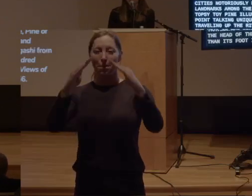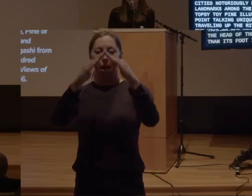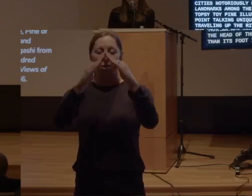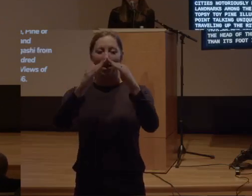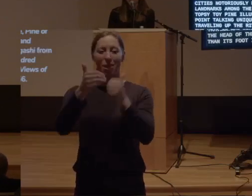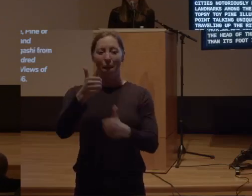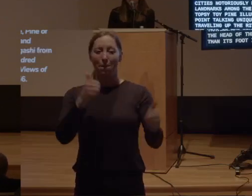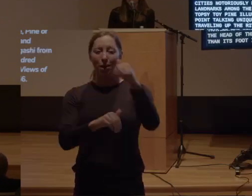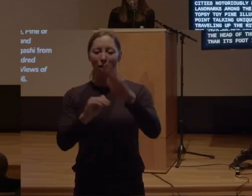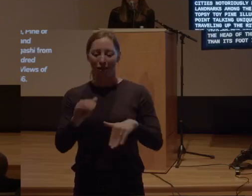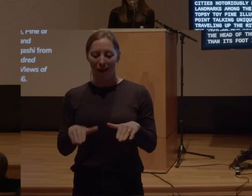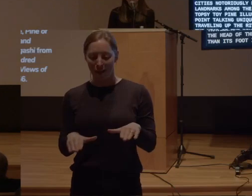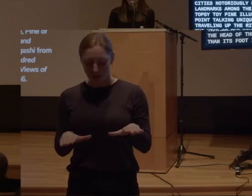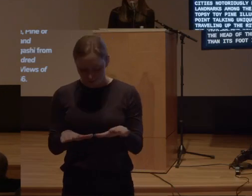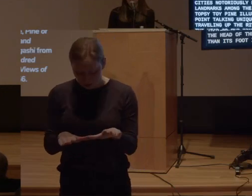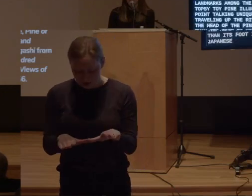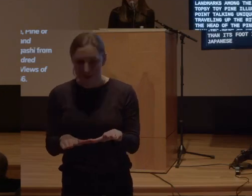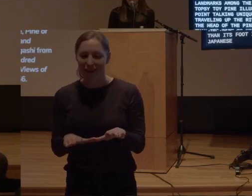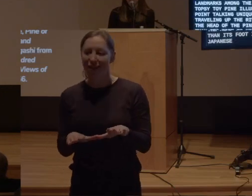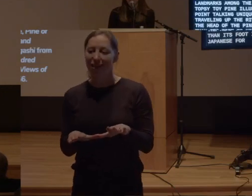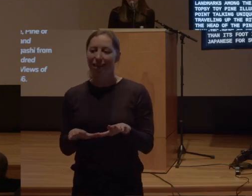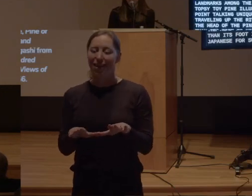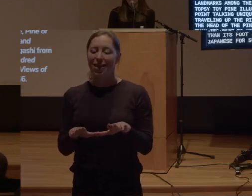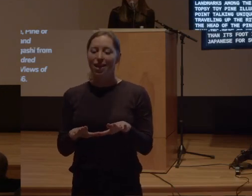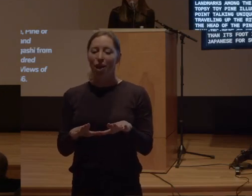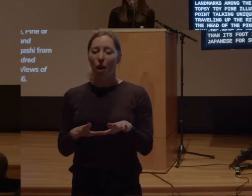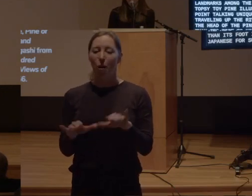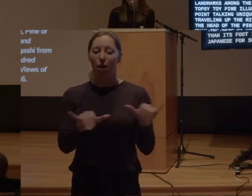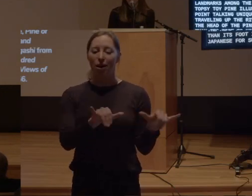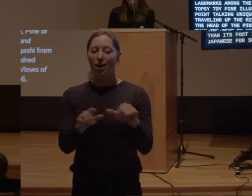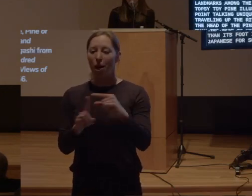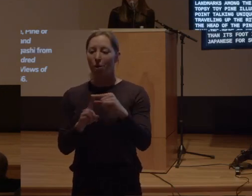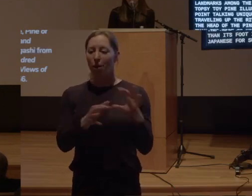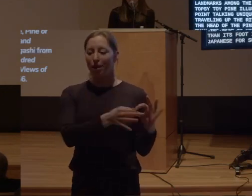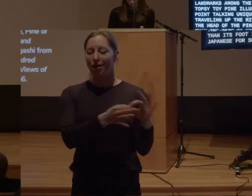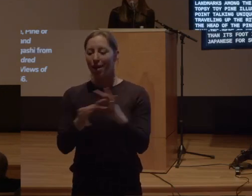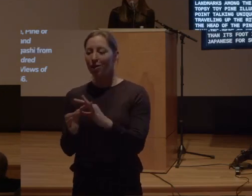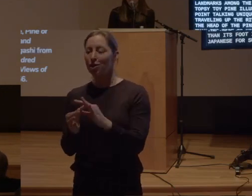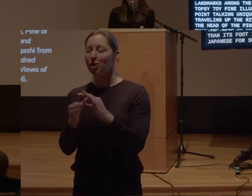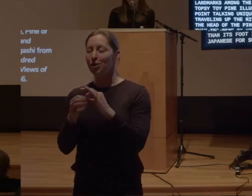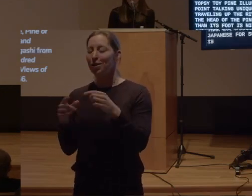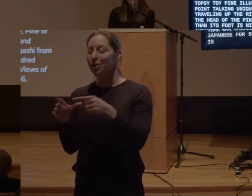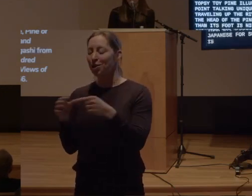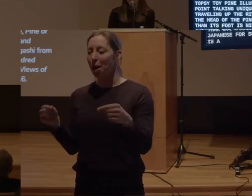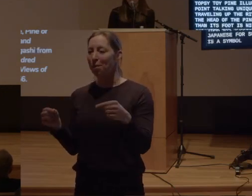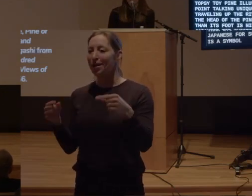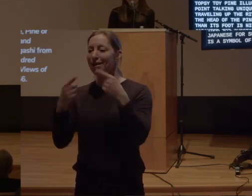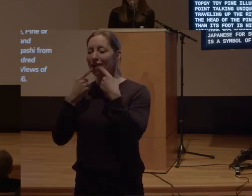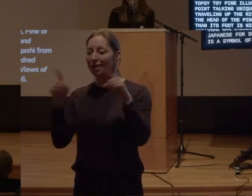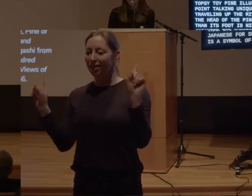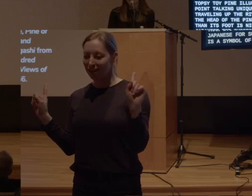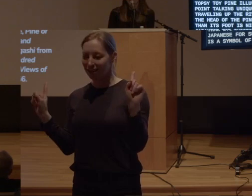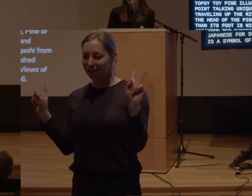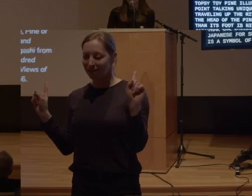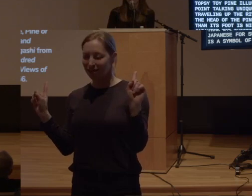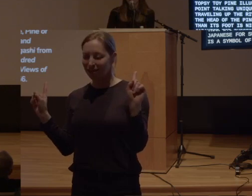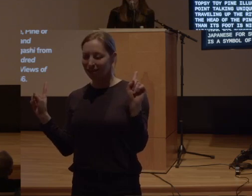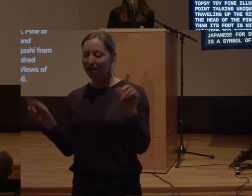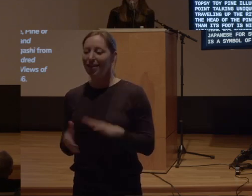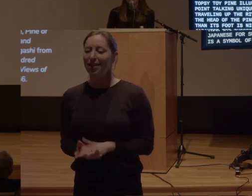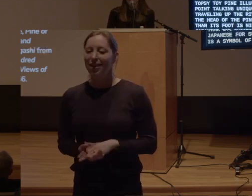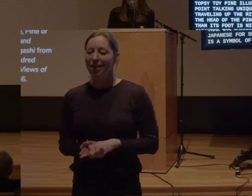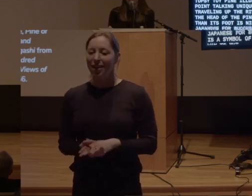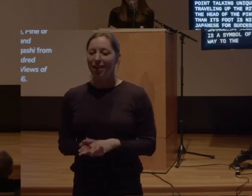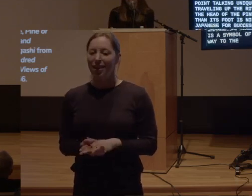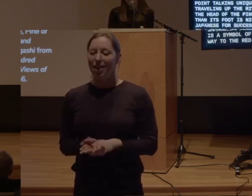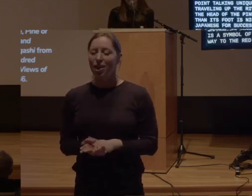was also a homophone in Japanese for success. And so people saw this tree as a symbol of amorous success as they made their way to